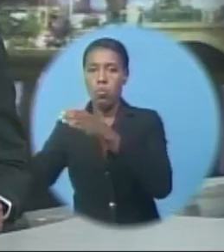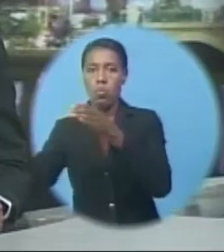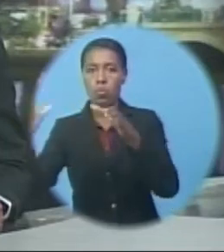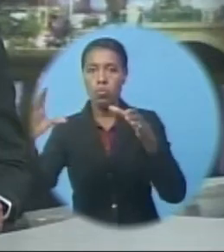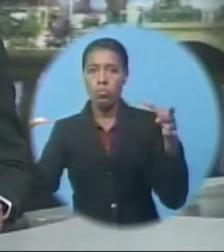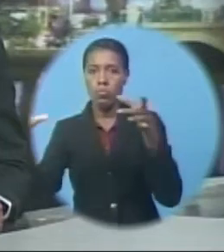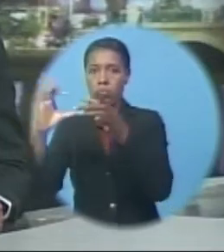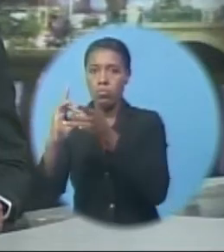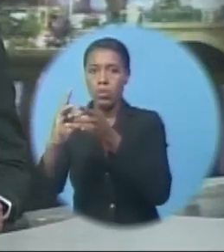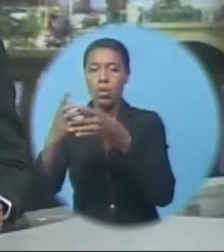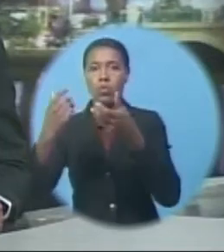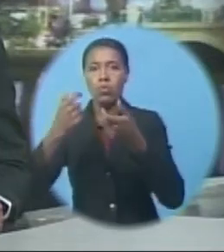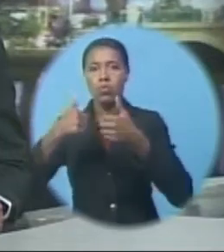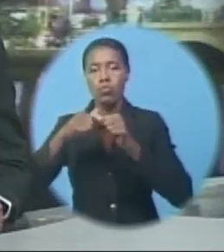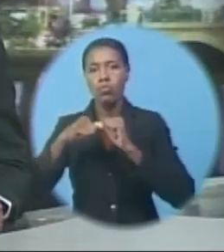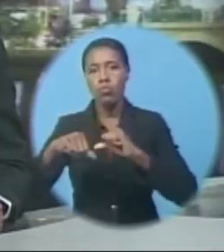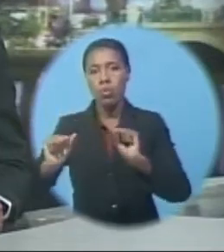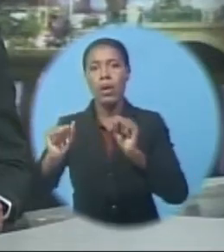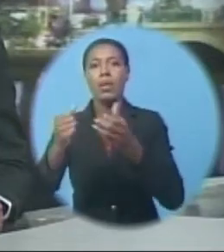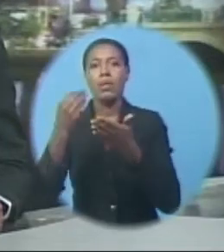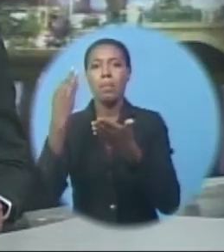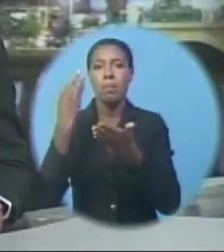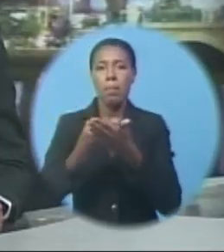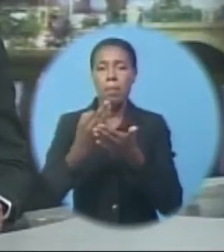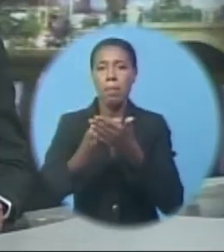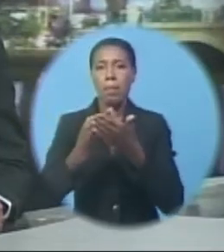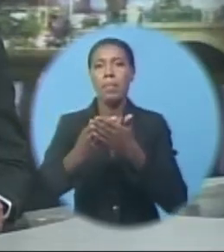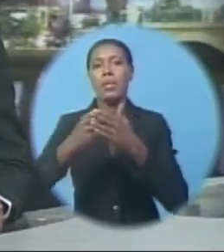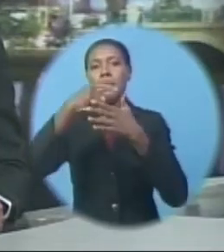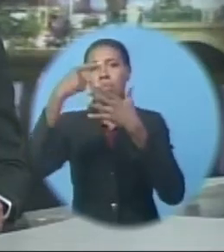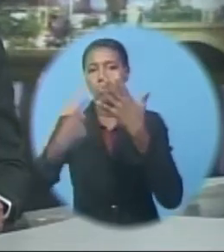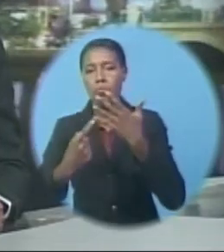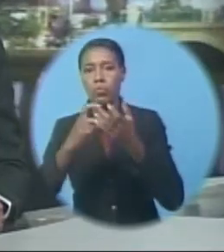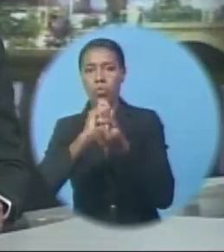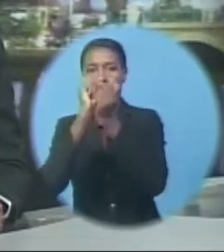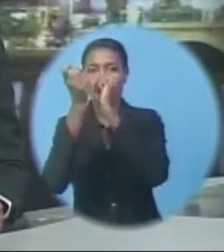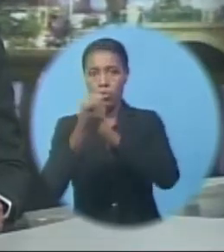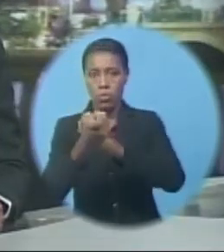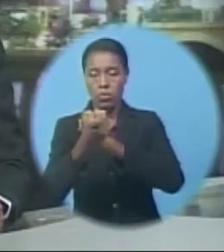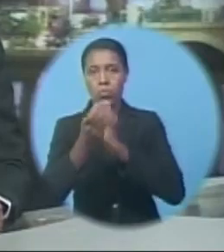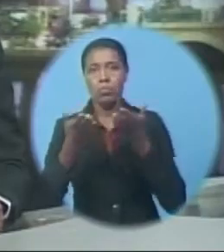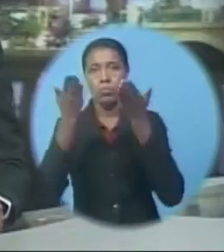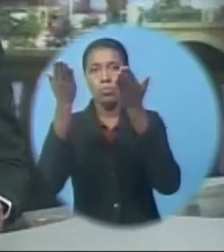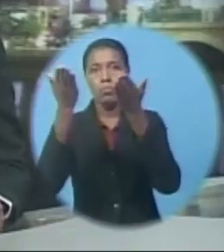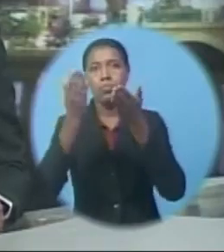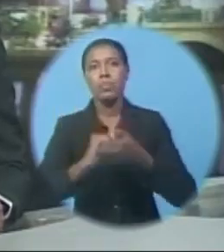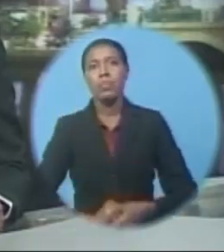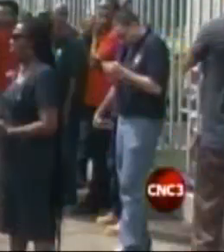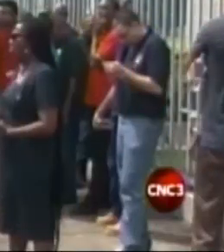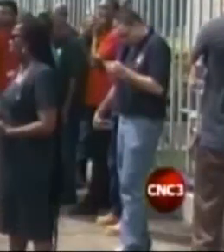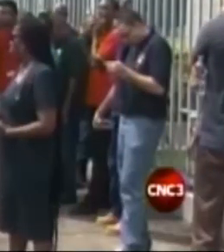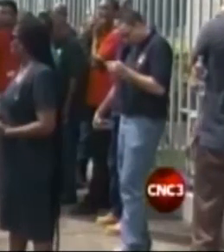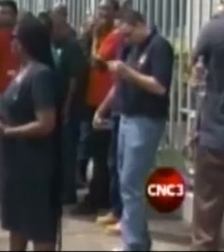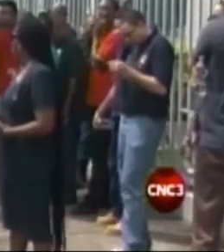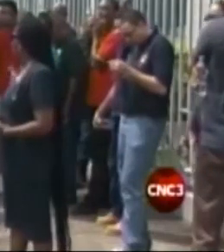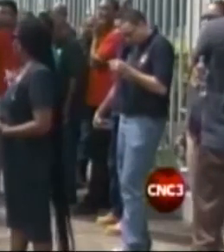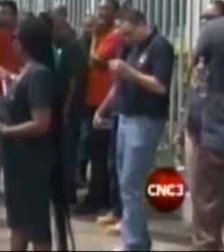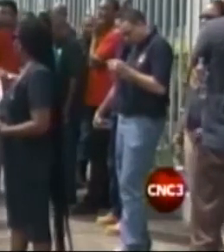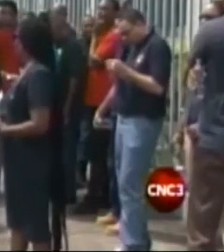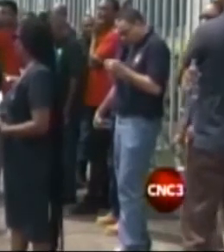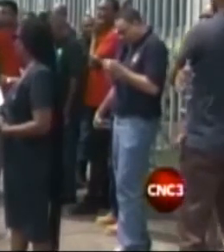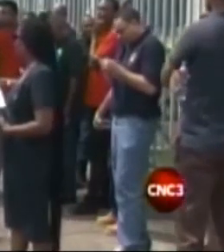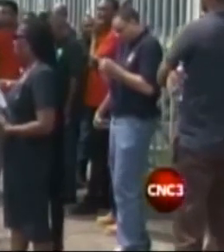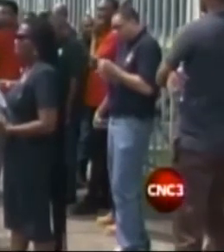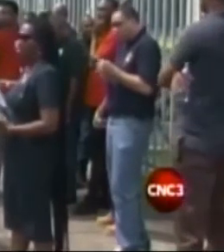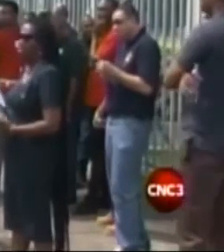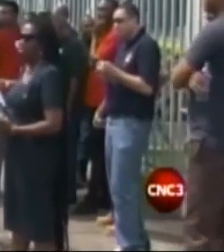an attempt to reverse some of the fiscal measures. CNC3's Otto Carrington has the report. The joint trade union